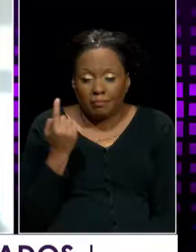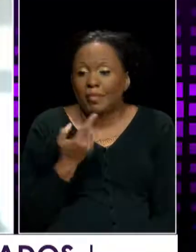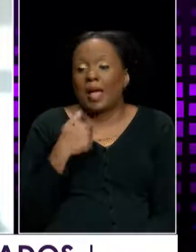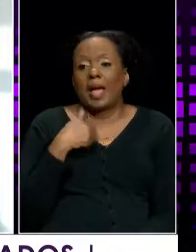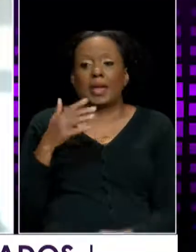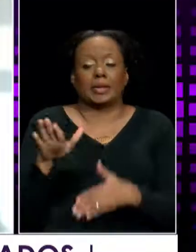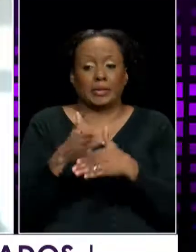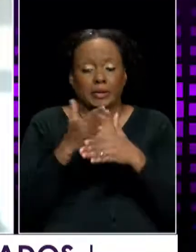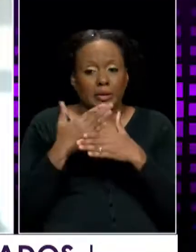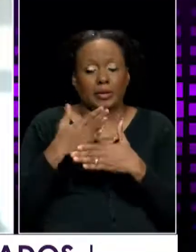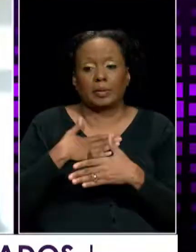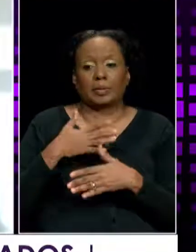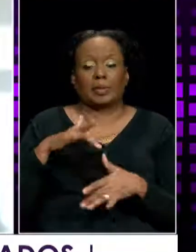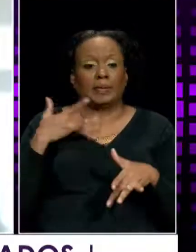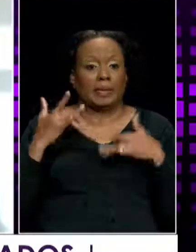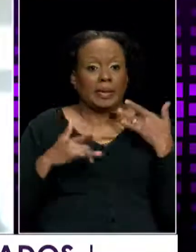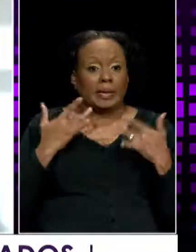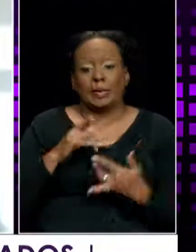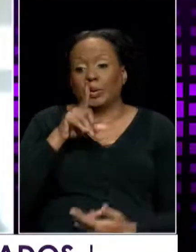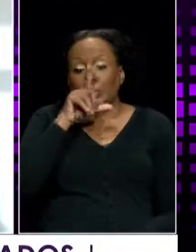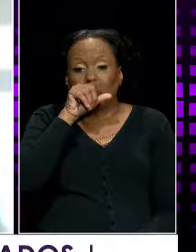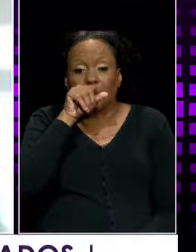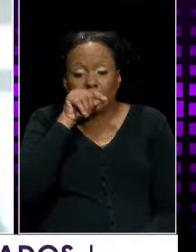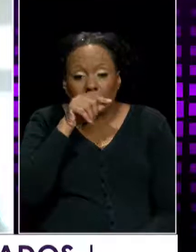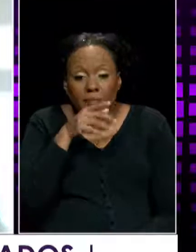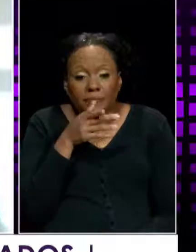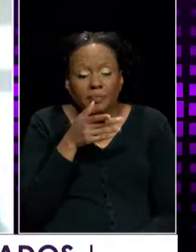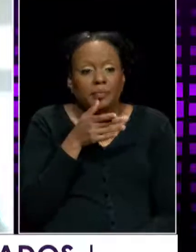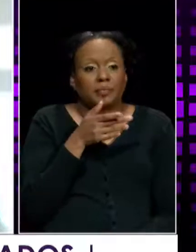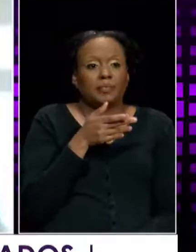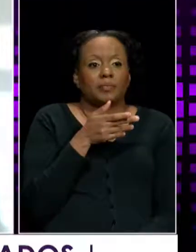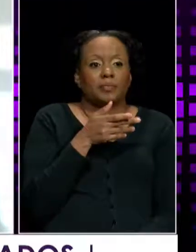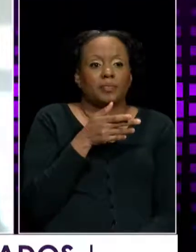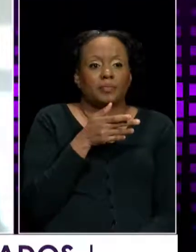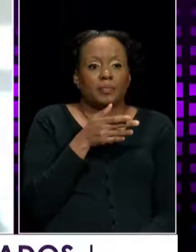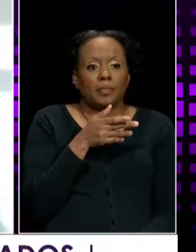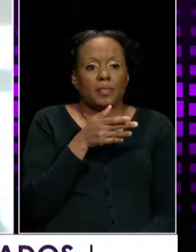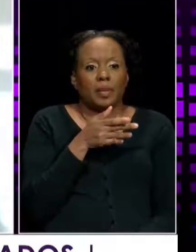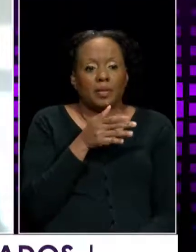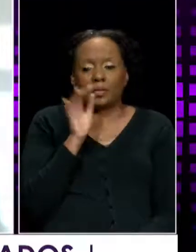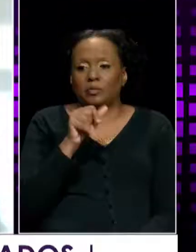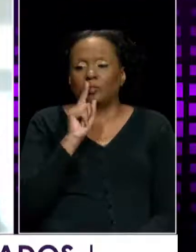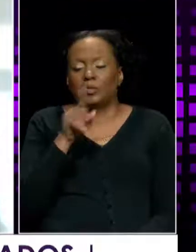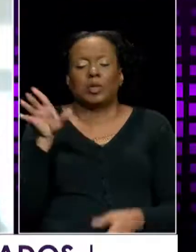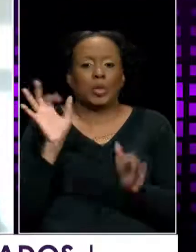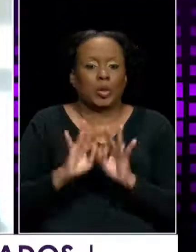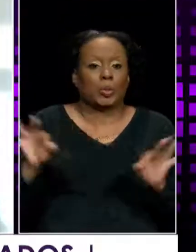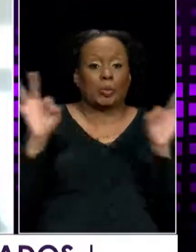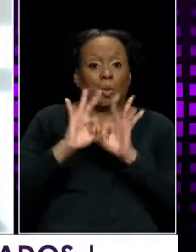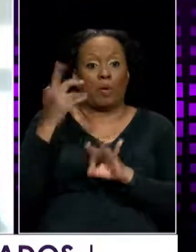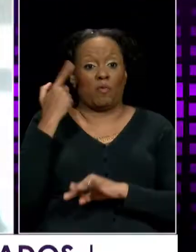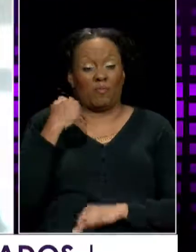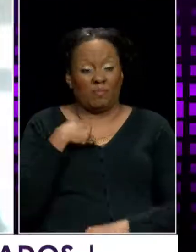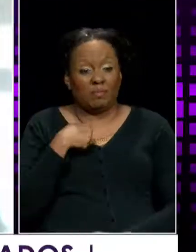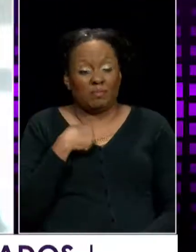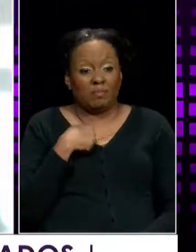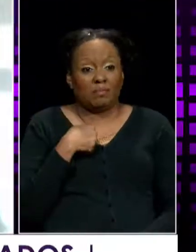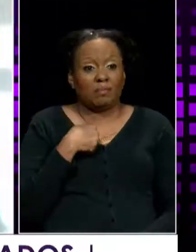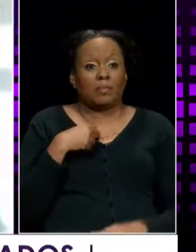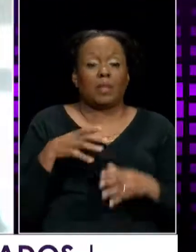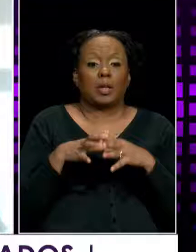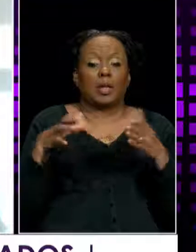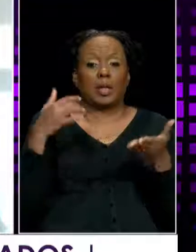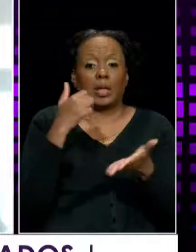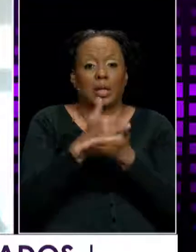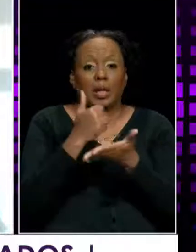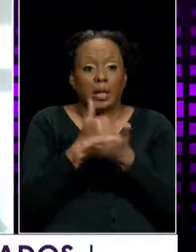on Twitter. Some people would, agree to it, relate to it, and that is, to me, that is such a significant space, because you get so much help from